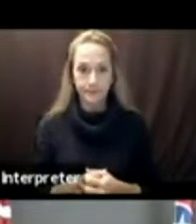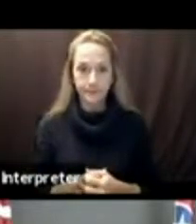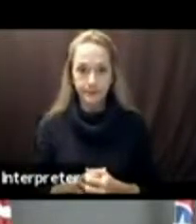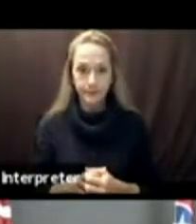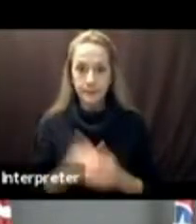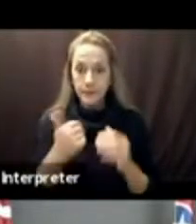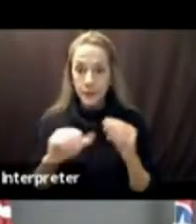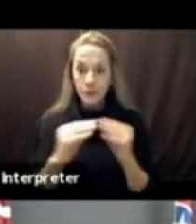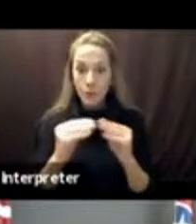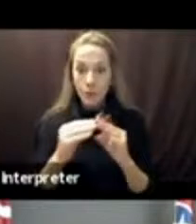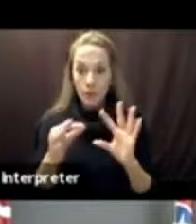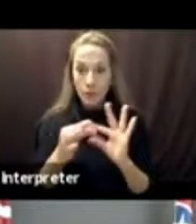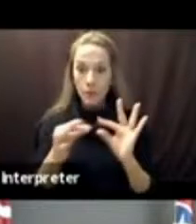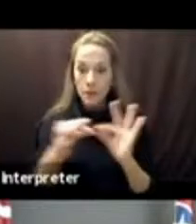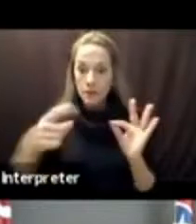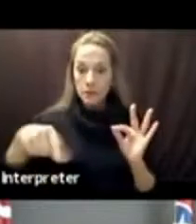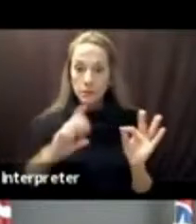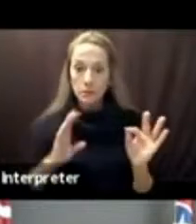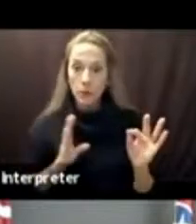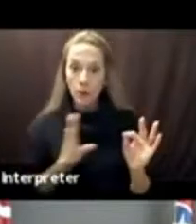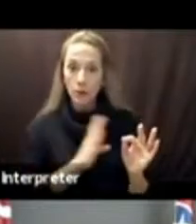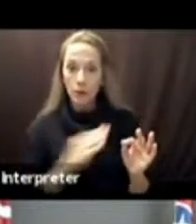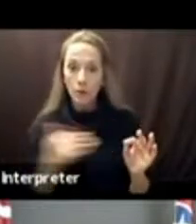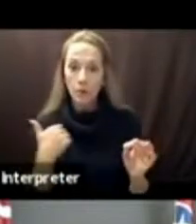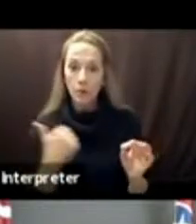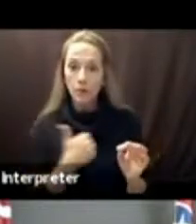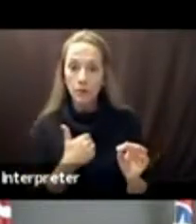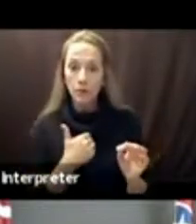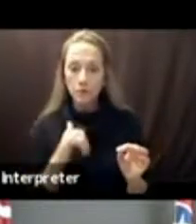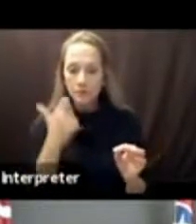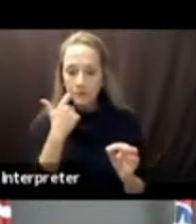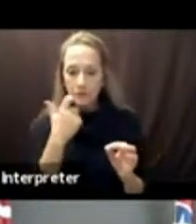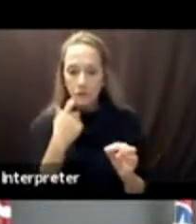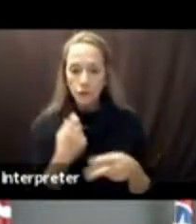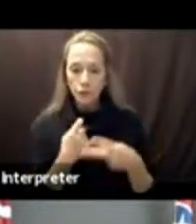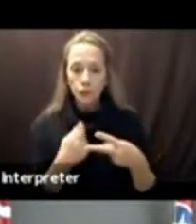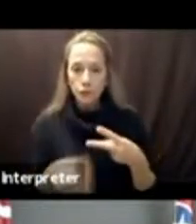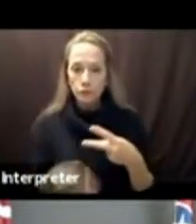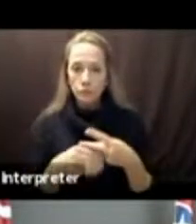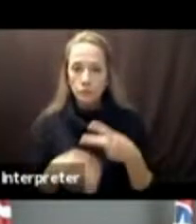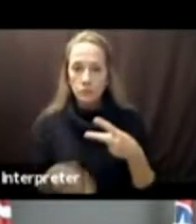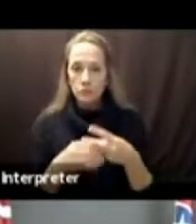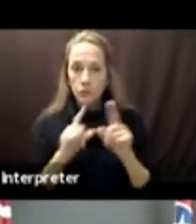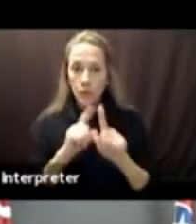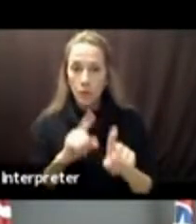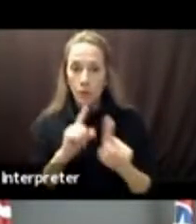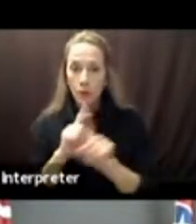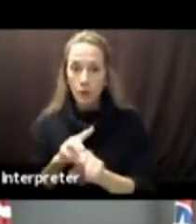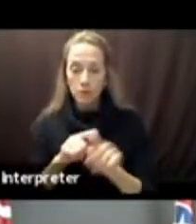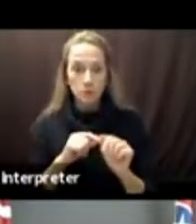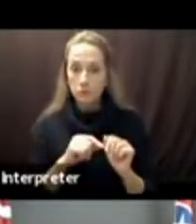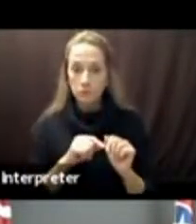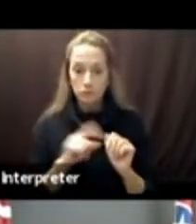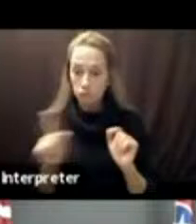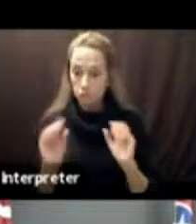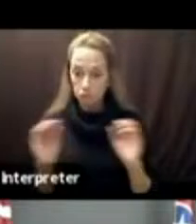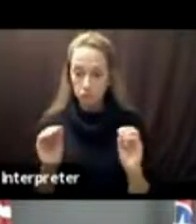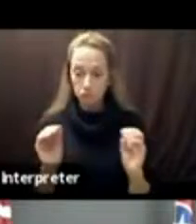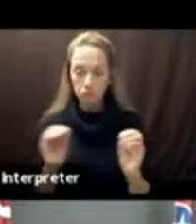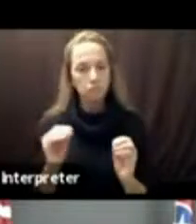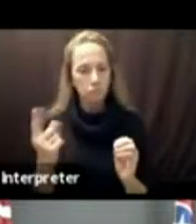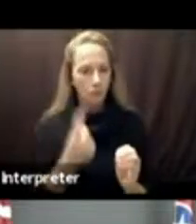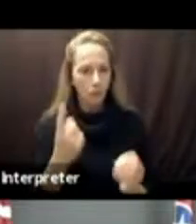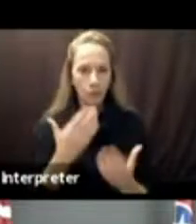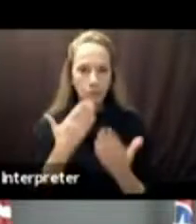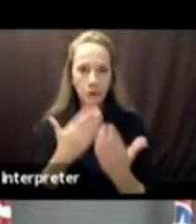Any other comments from board members on our 2 supplemental reports? If not, as always, we appreciate